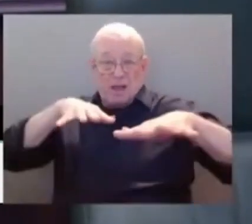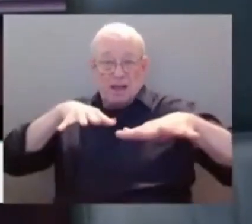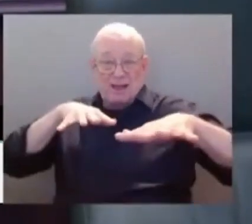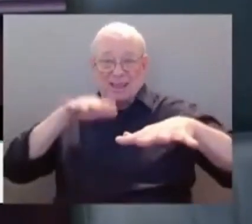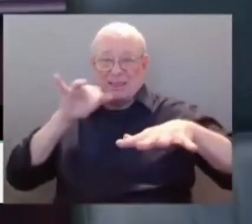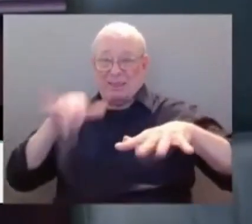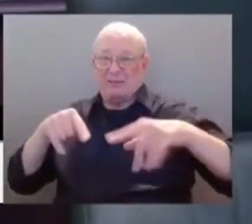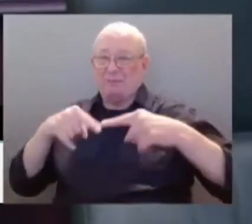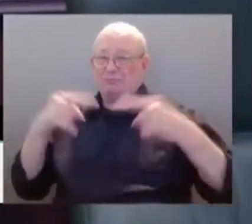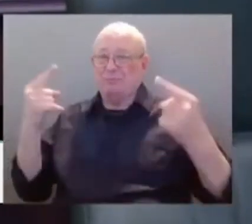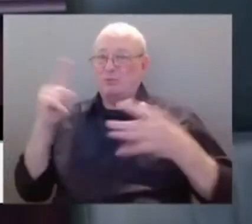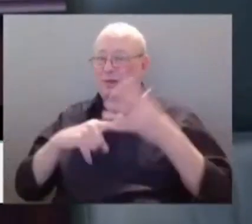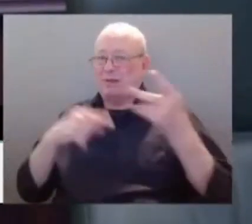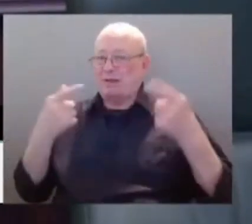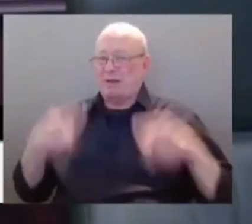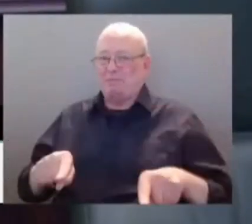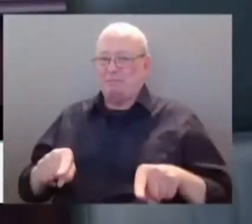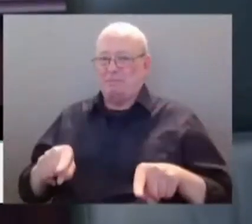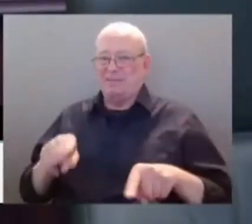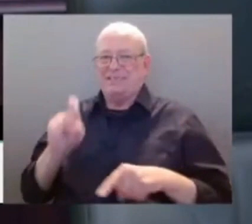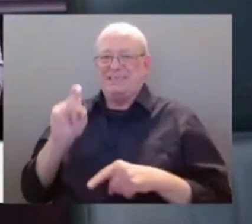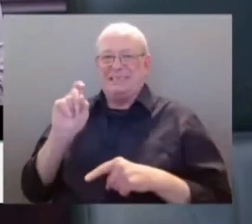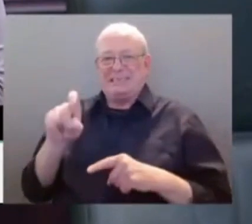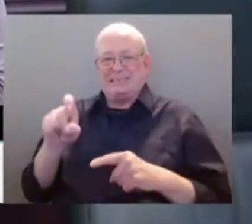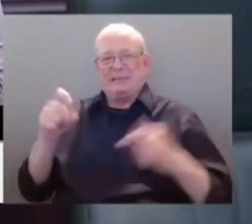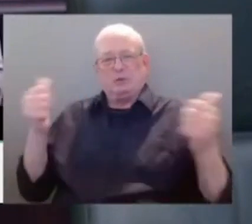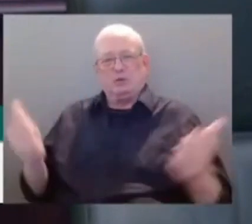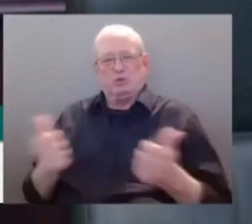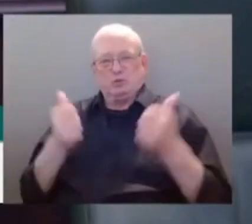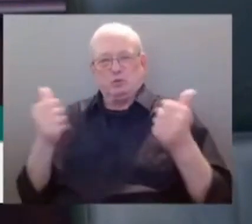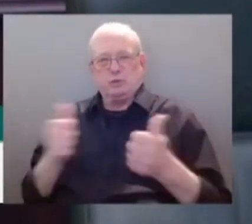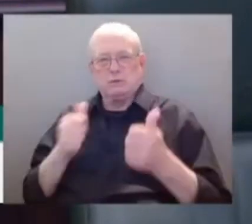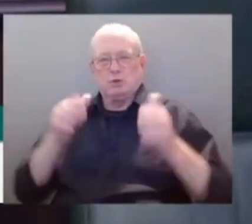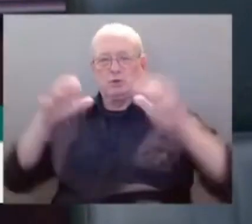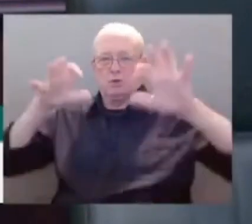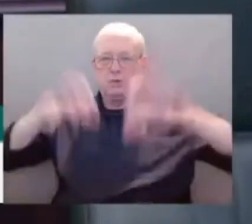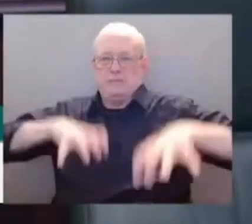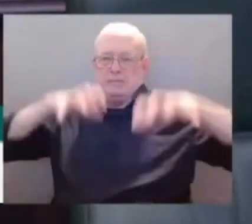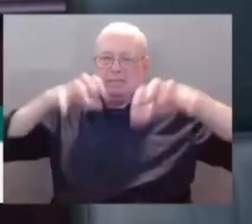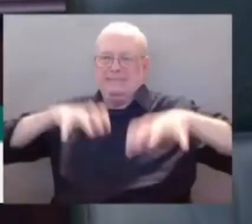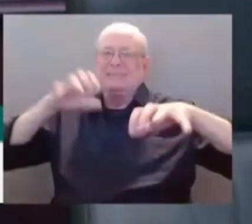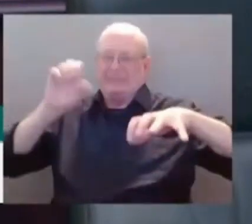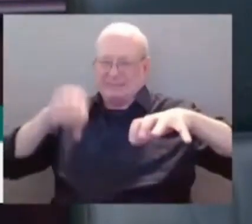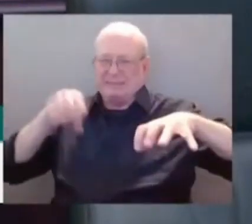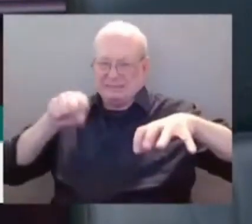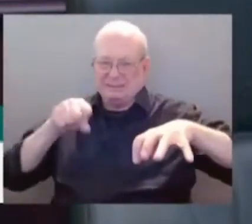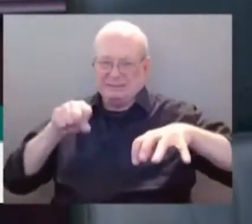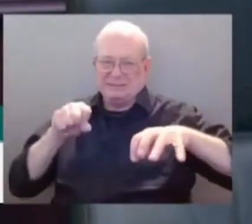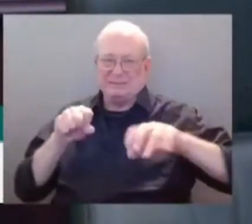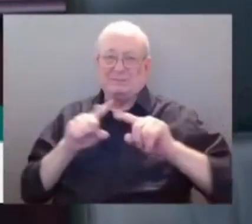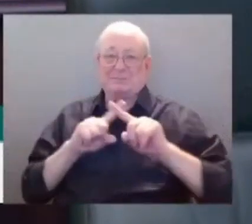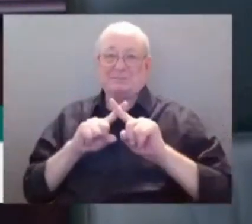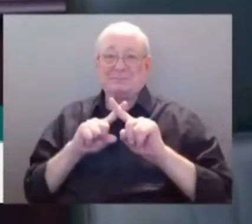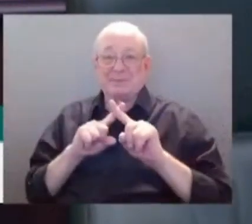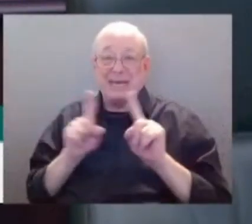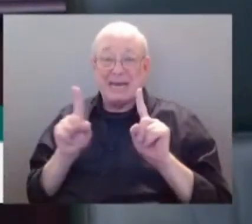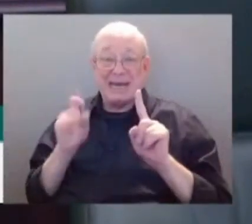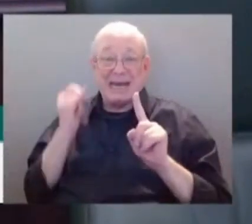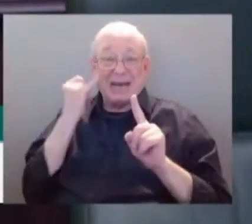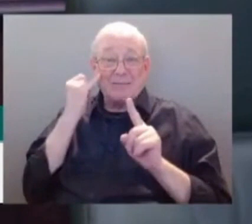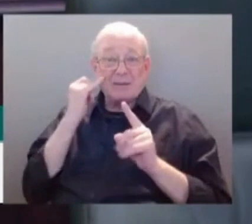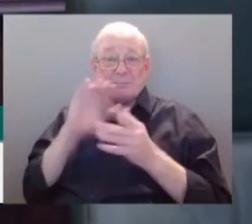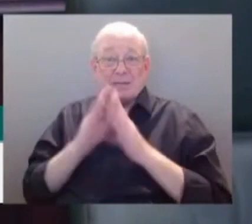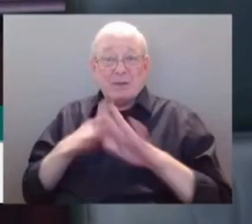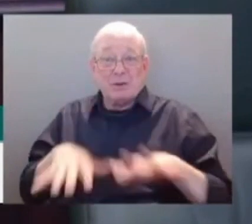rain to adequately address the drought they're in, but if the 70 millimetres forecasted turns into that, we'll get flash floods. What is